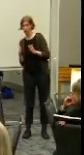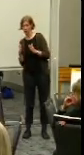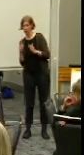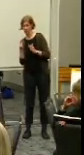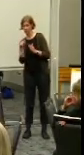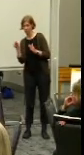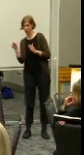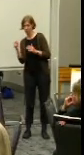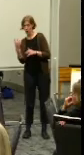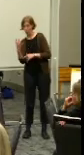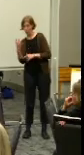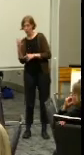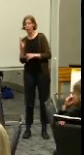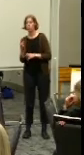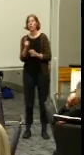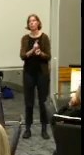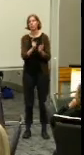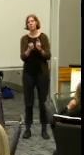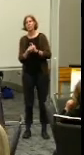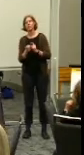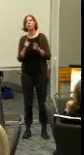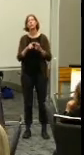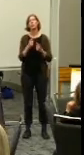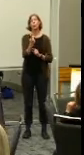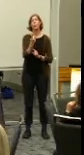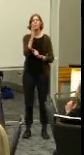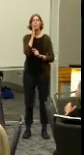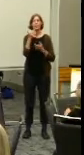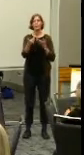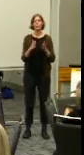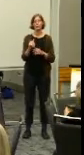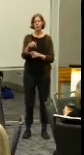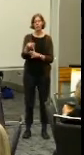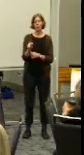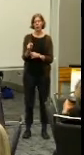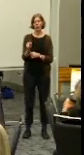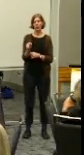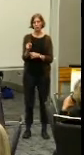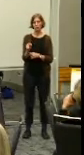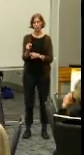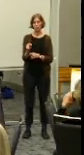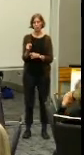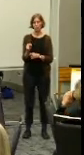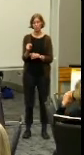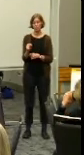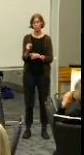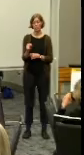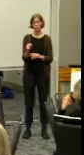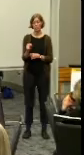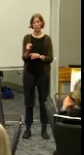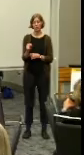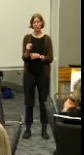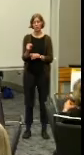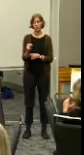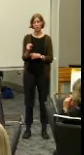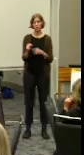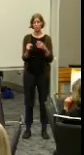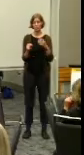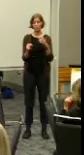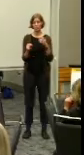those 1-bedroom apartments, 5 of those will be allocated specifically for folks with experiencing intellectual